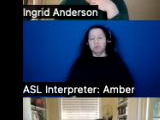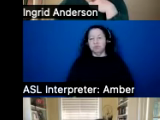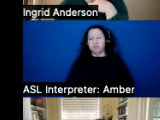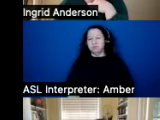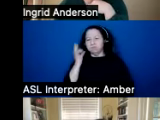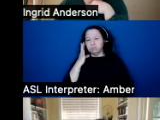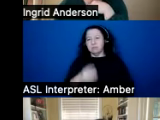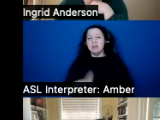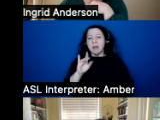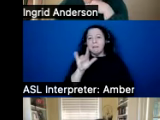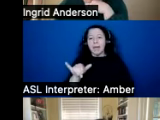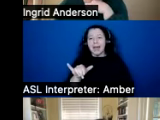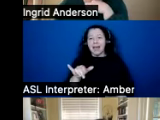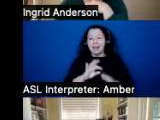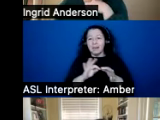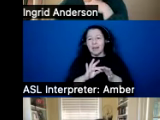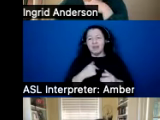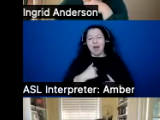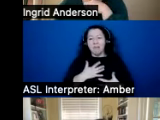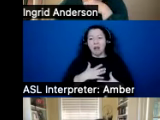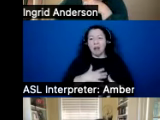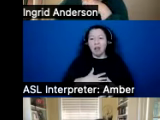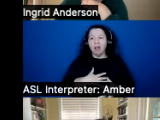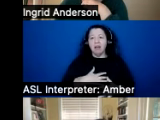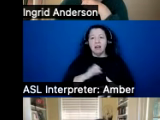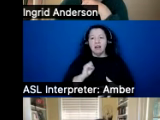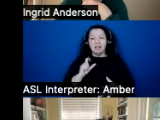Becky mentioned, I'm distressed that sexual exams aren't free of